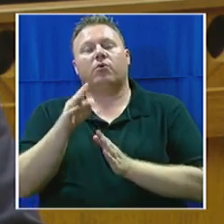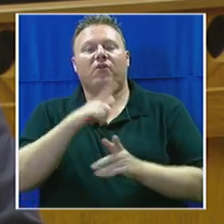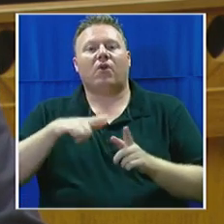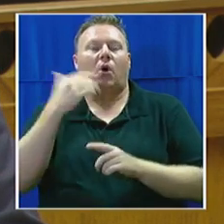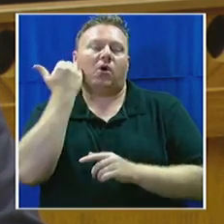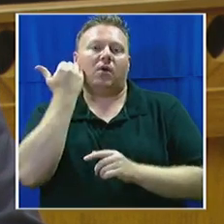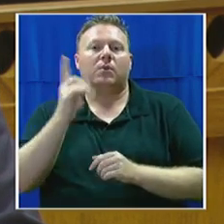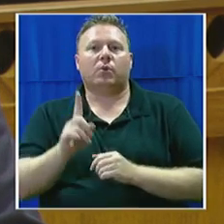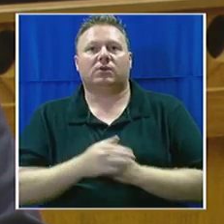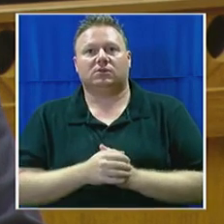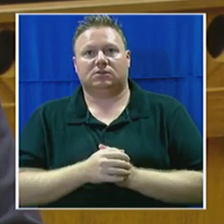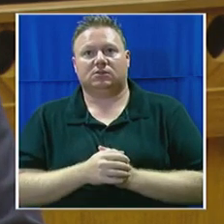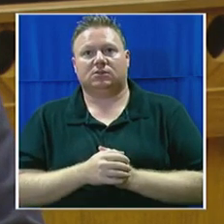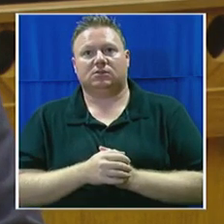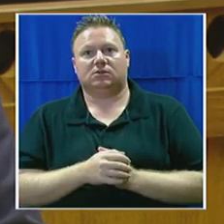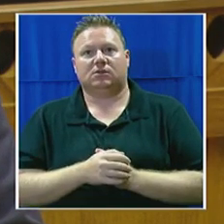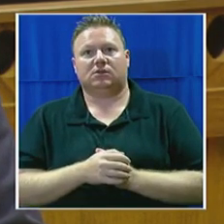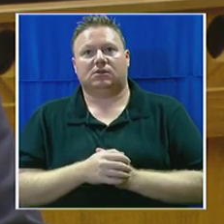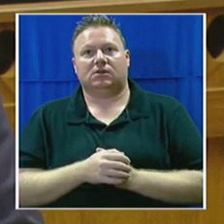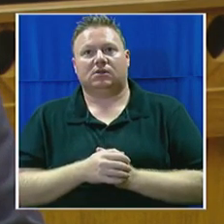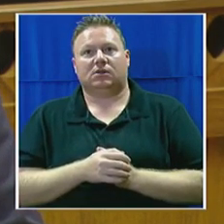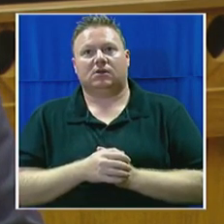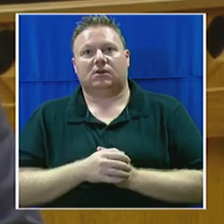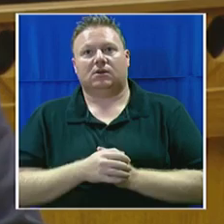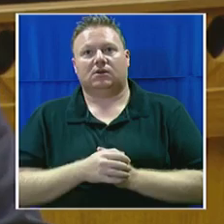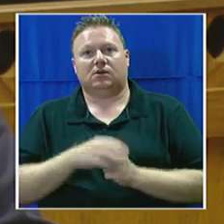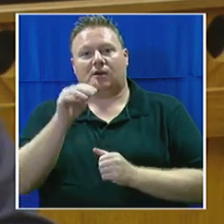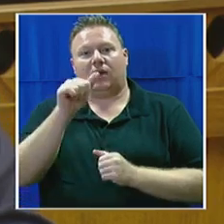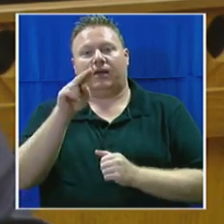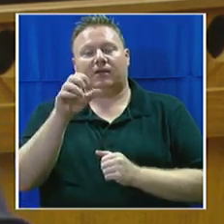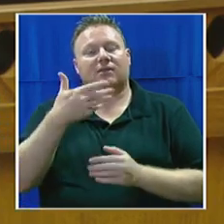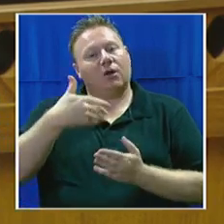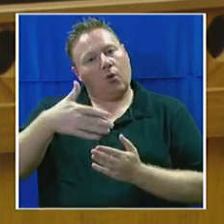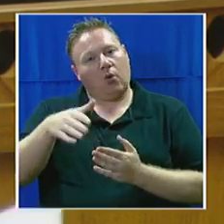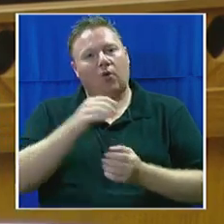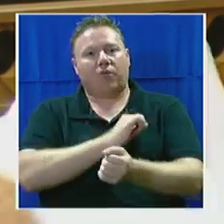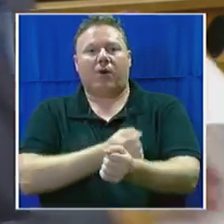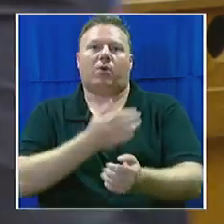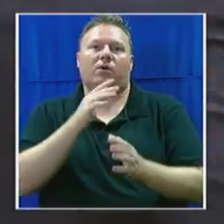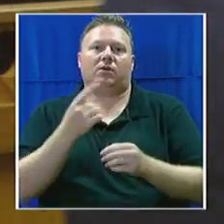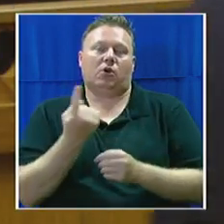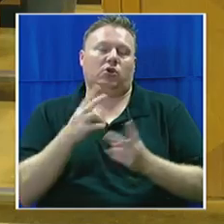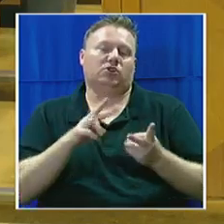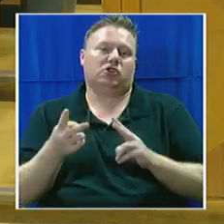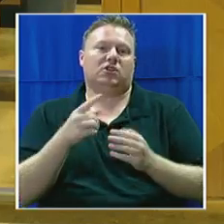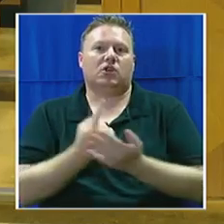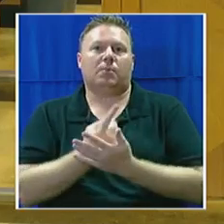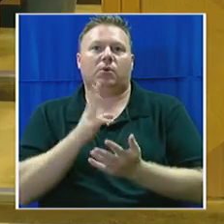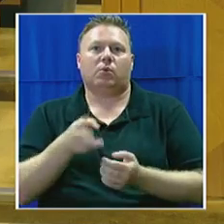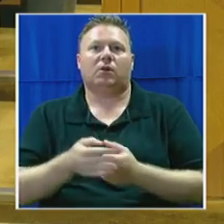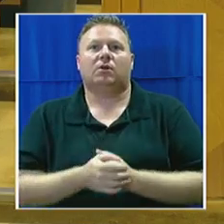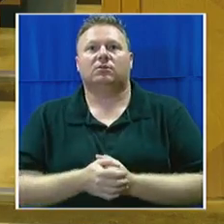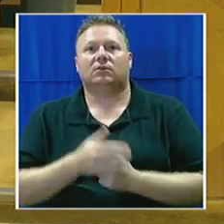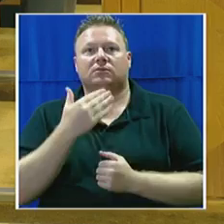sphere. And that one change is to remove the ANC from power. Thank you. Thank you, Honourable